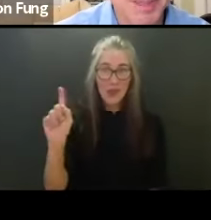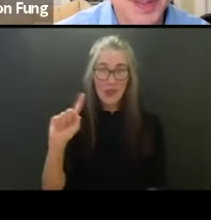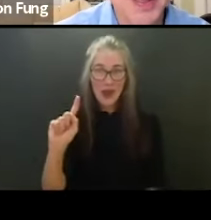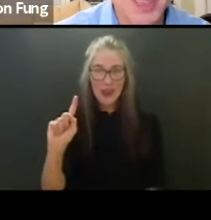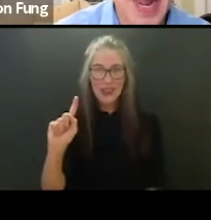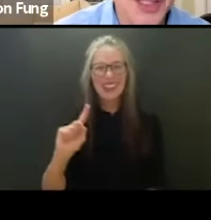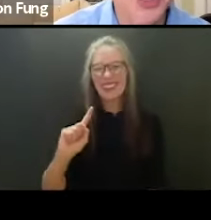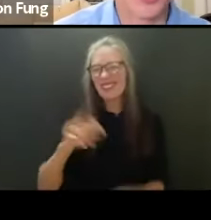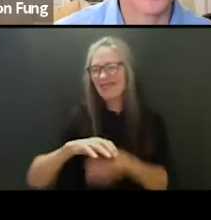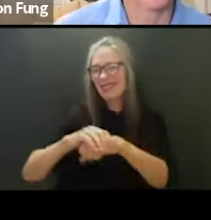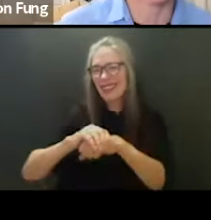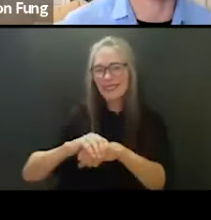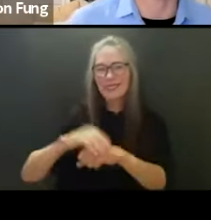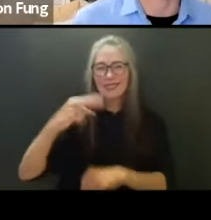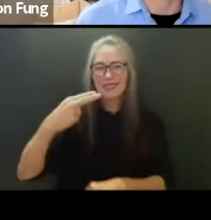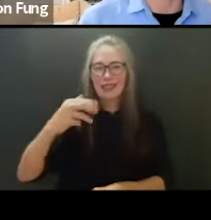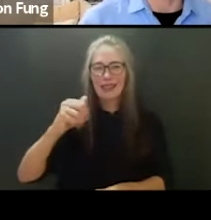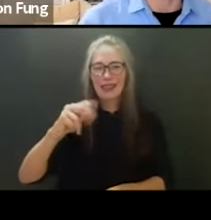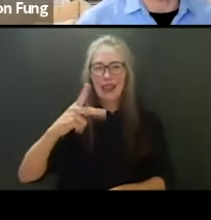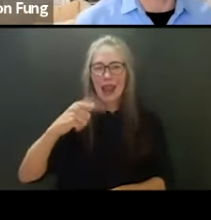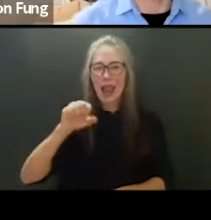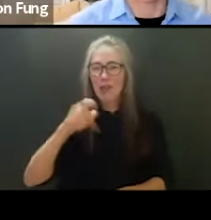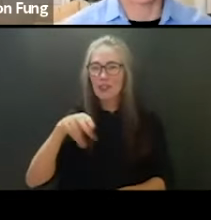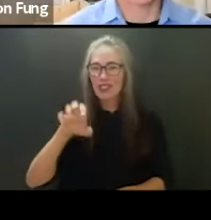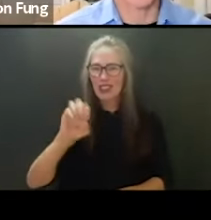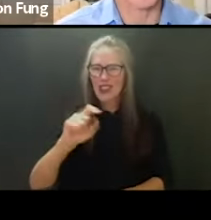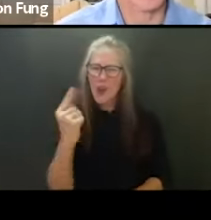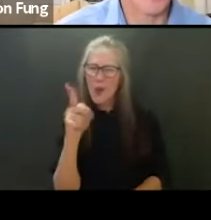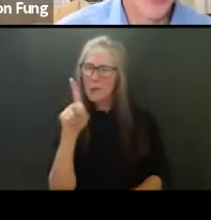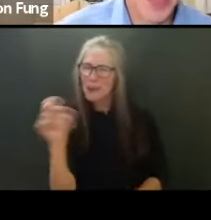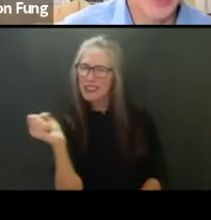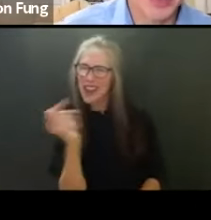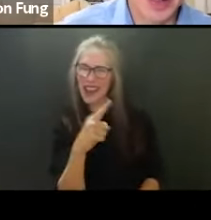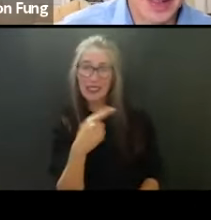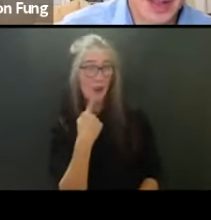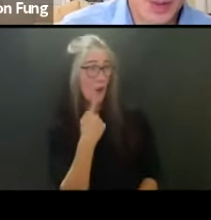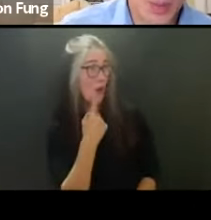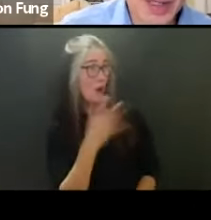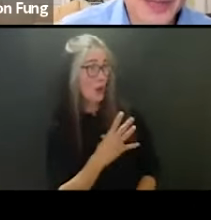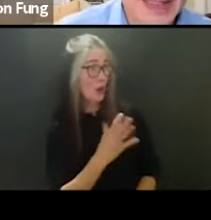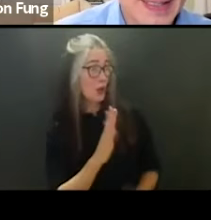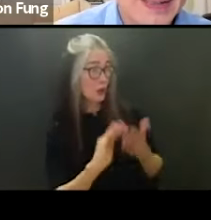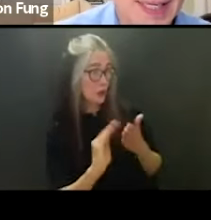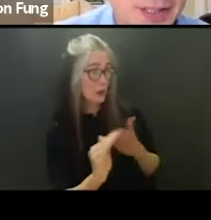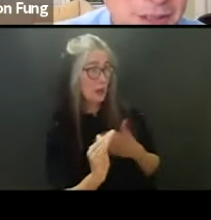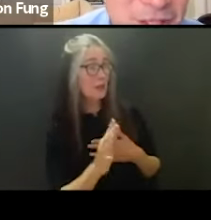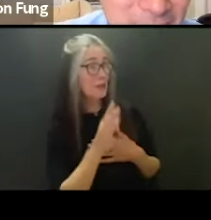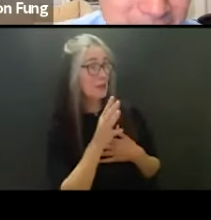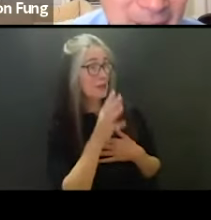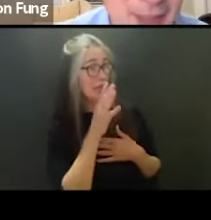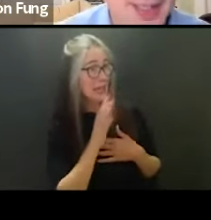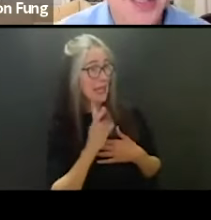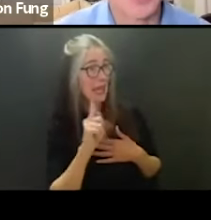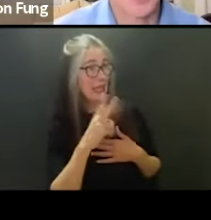participants asked her, this is a dinner party in Hampshire, United Kingdom, evidently, one of the guests asked her,